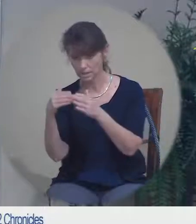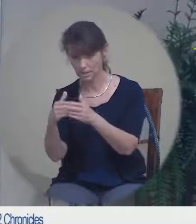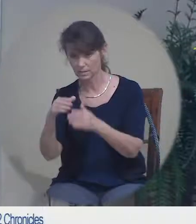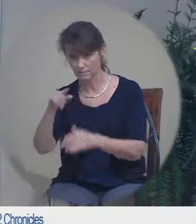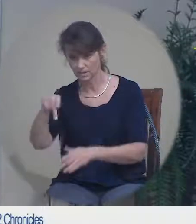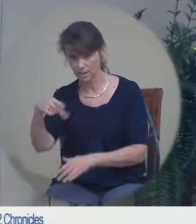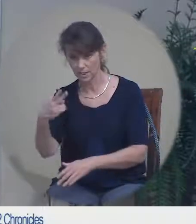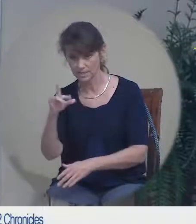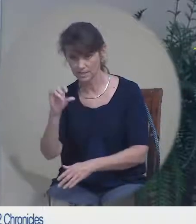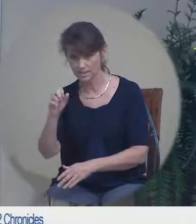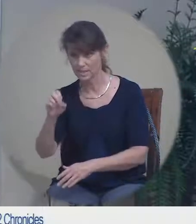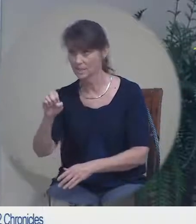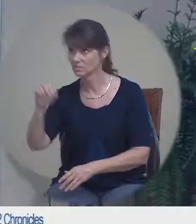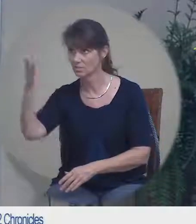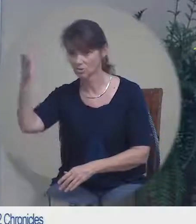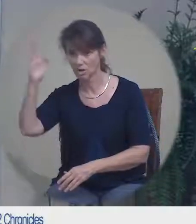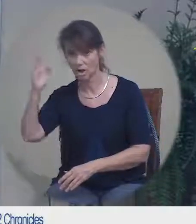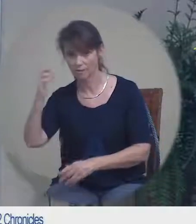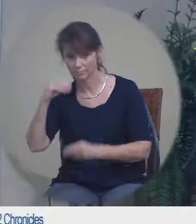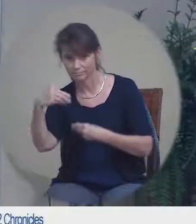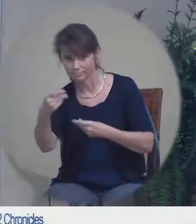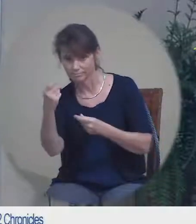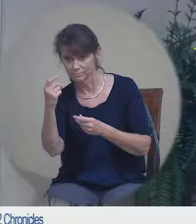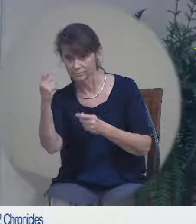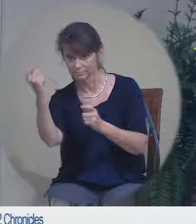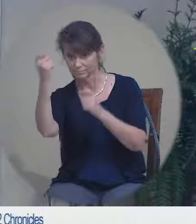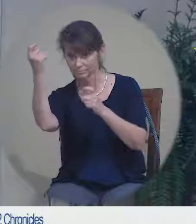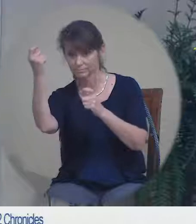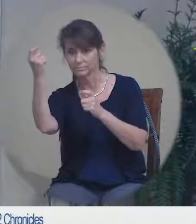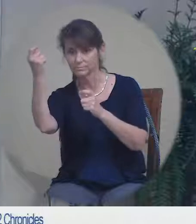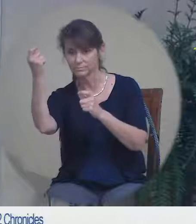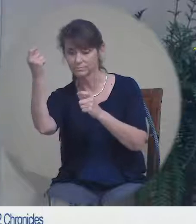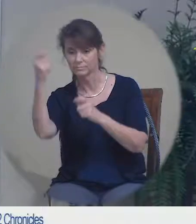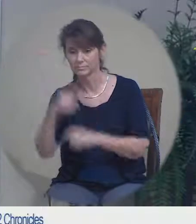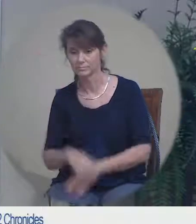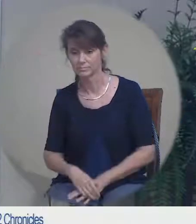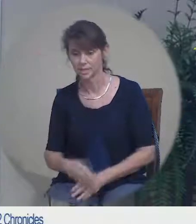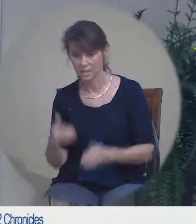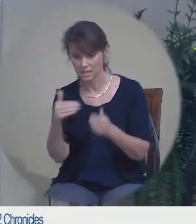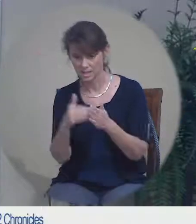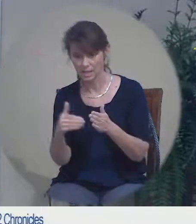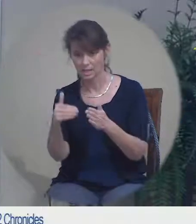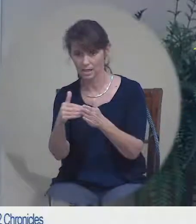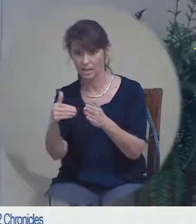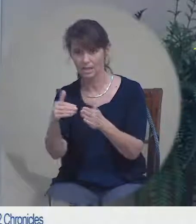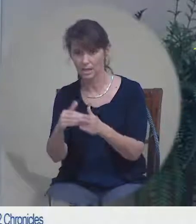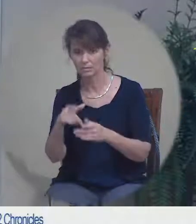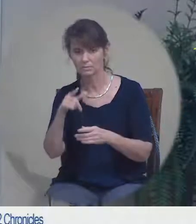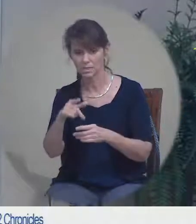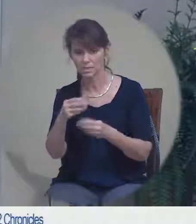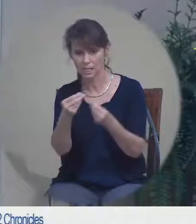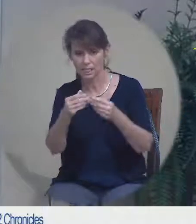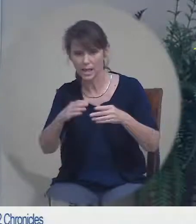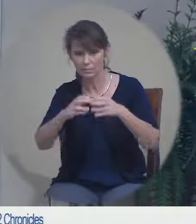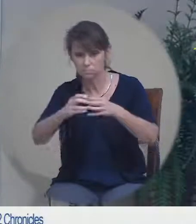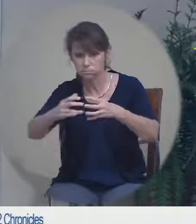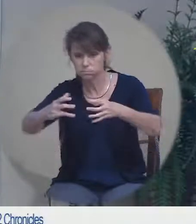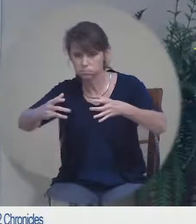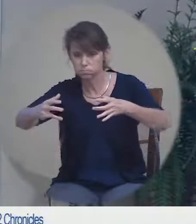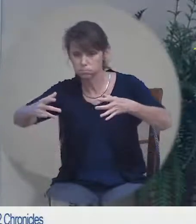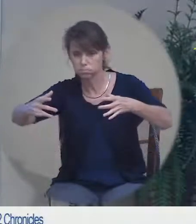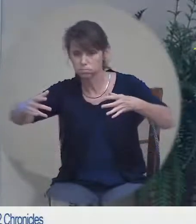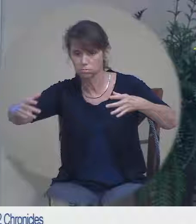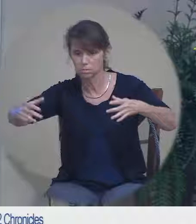him. He warred against the Arabians, the Ammonites. He extended his fame as far as the borders of Egypt. He built internal